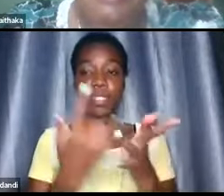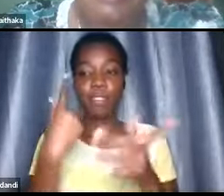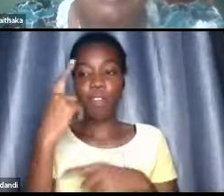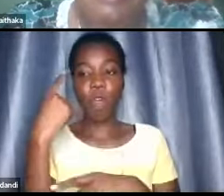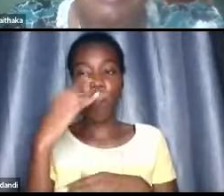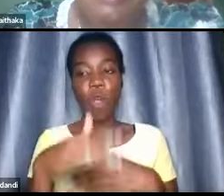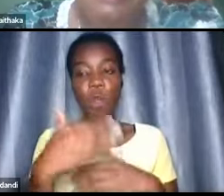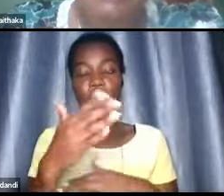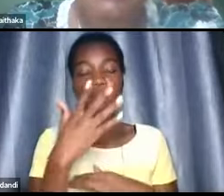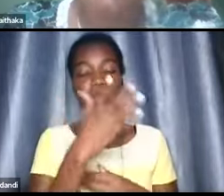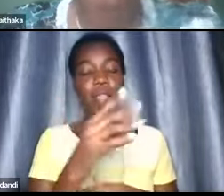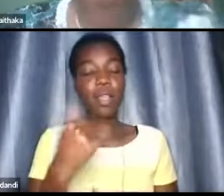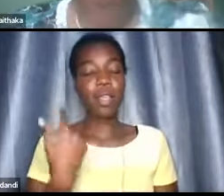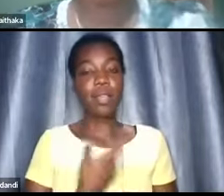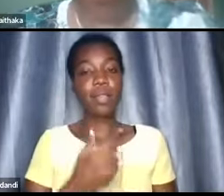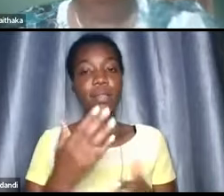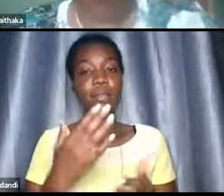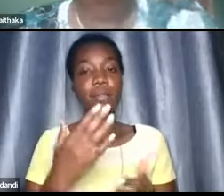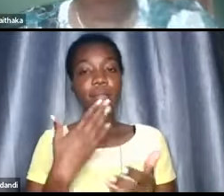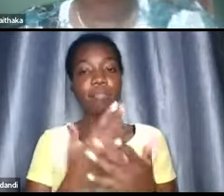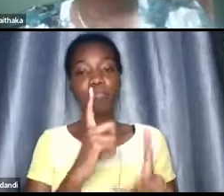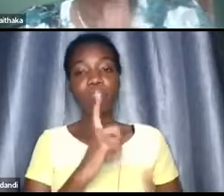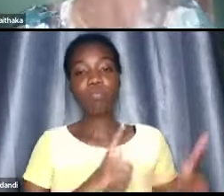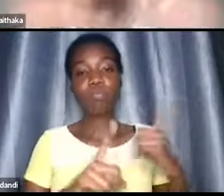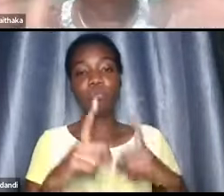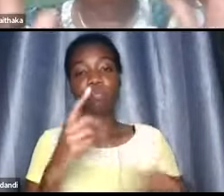for us. You guys have a lovely, lovely evening.